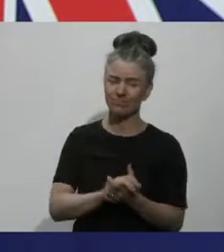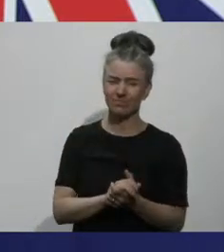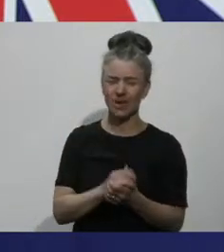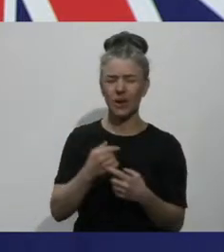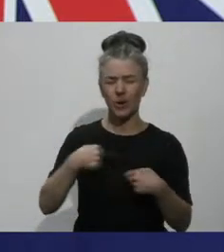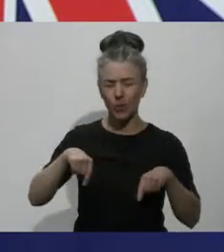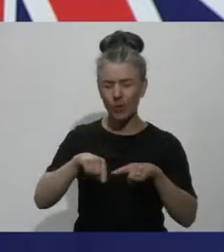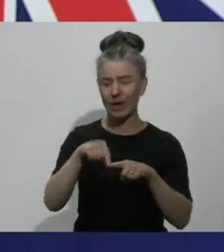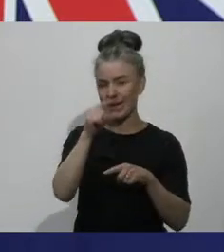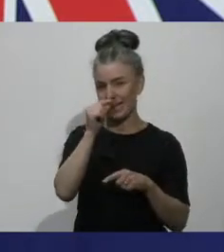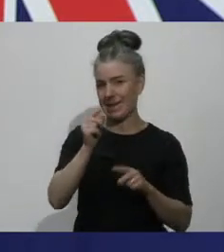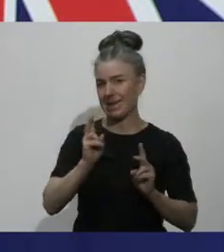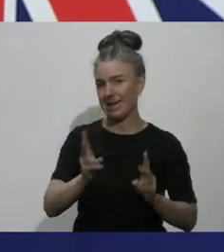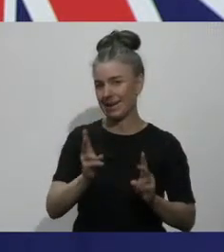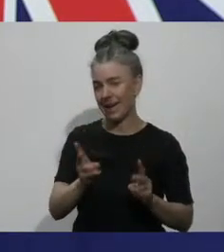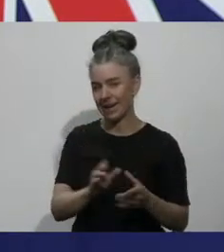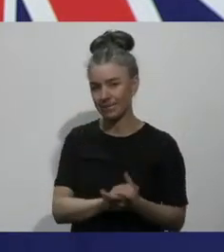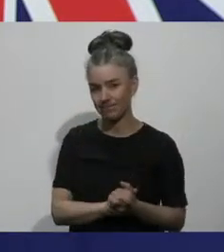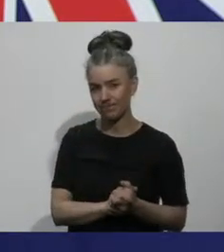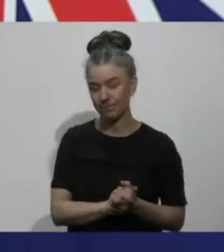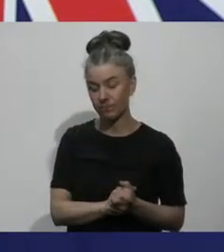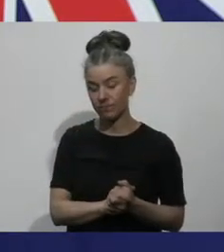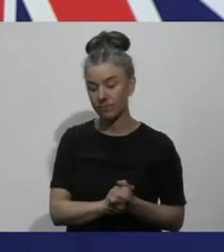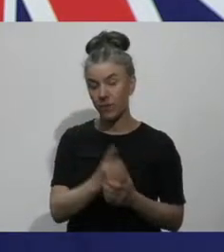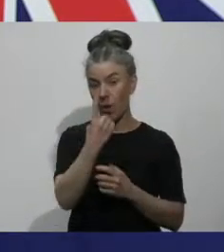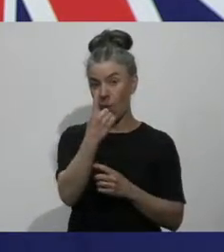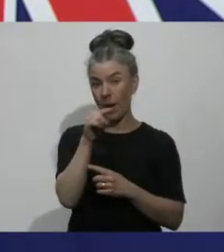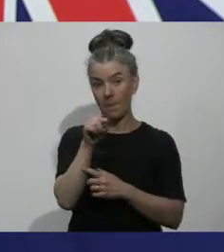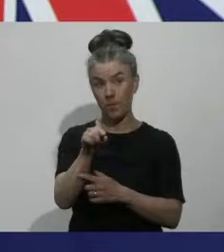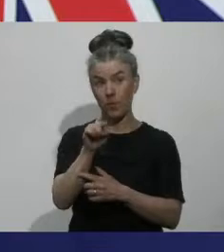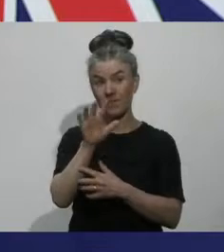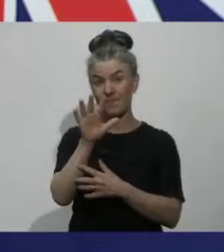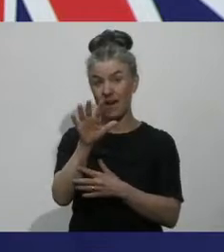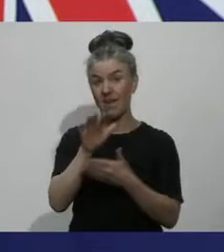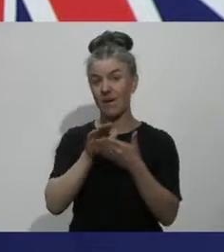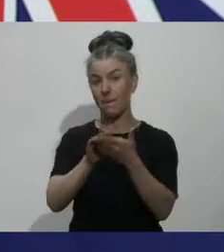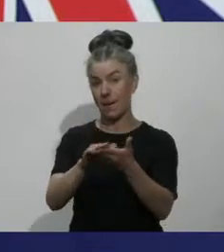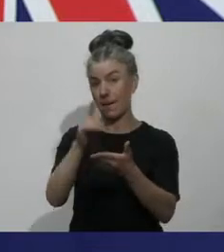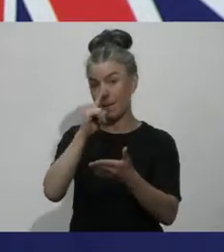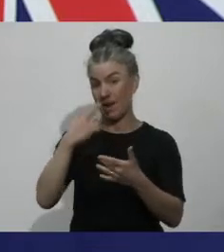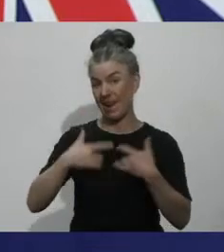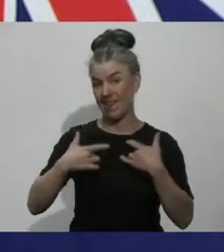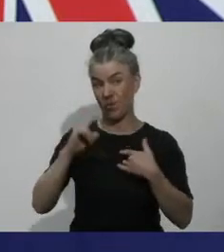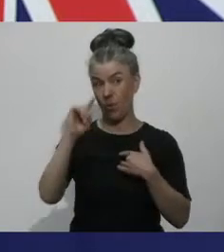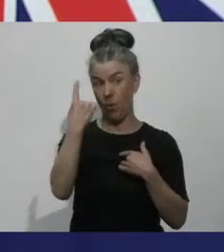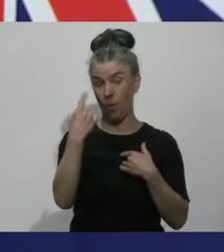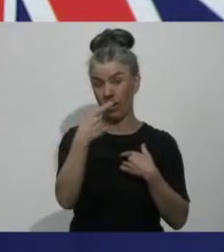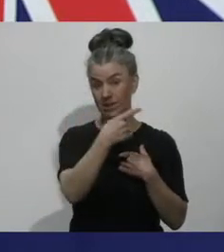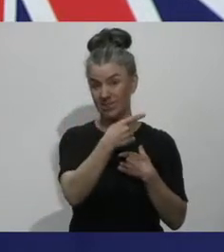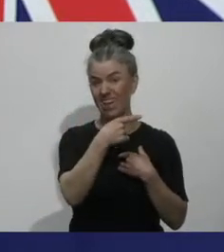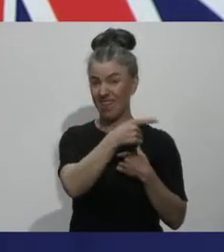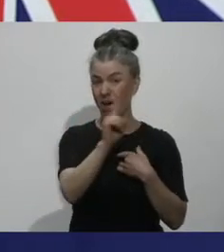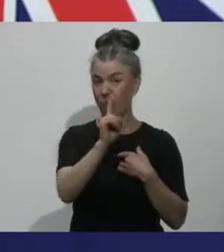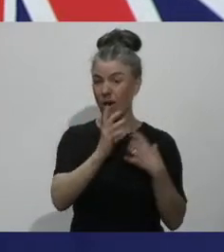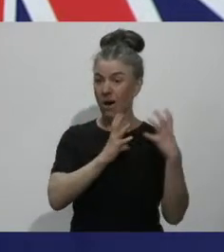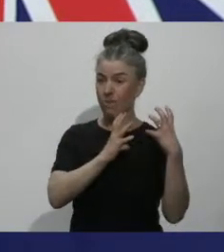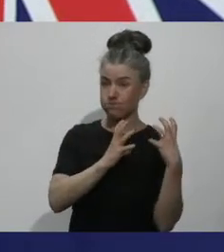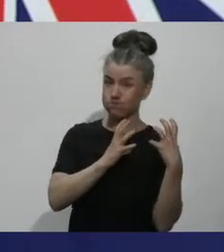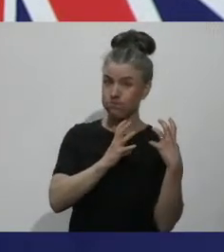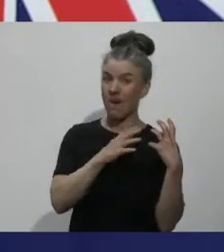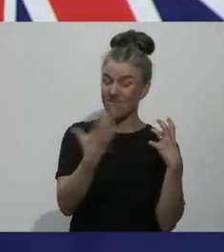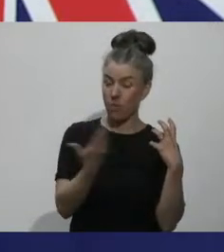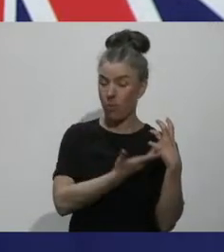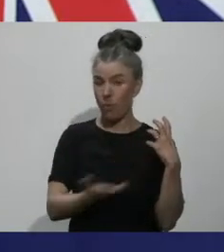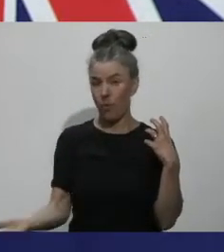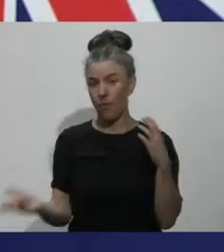all of that again. 1.5 million New Zealanders in our biggest city are carrying a heavy load for our team